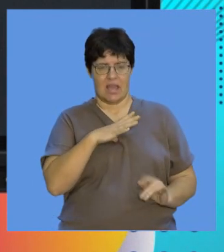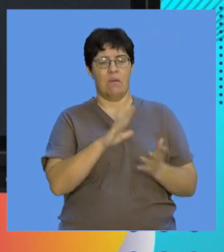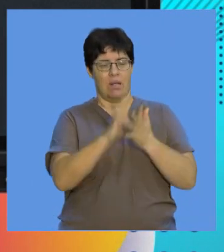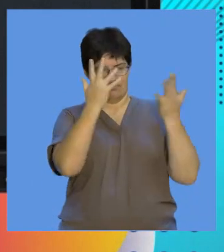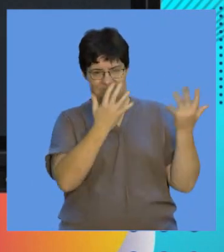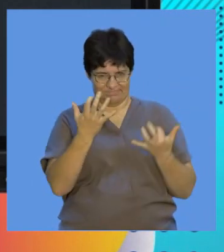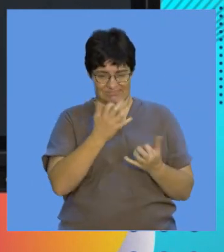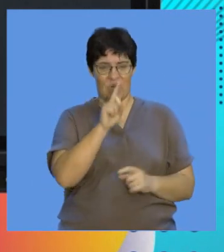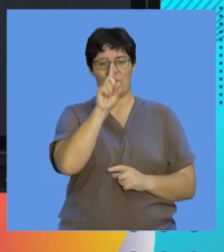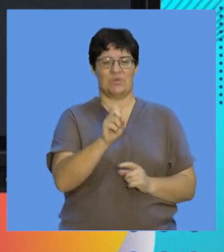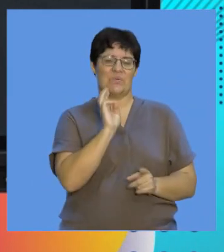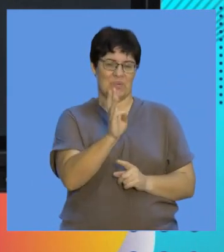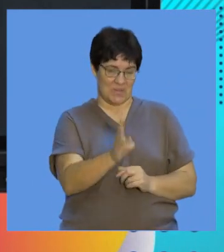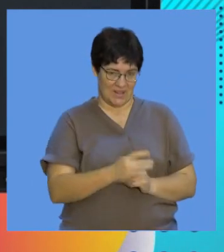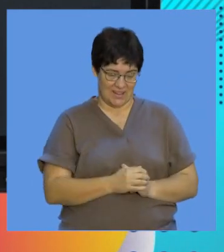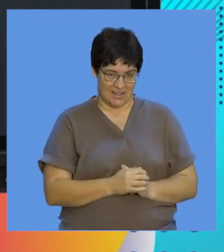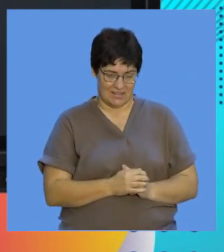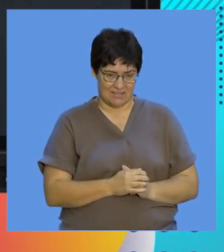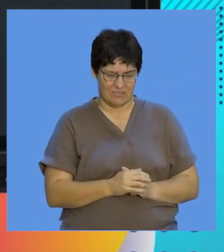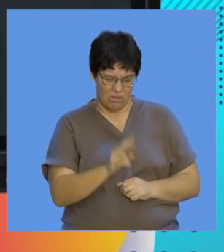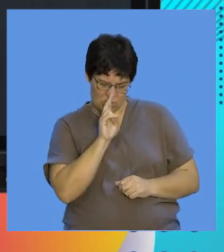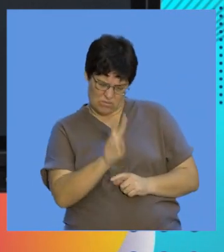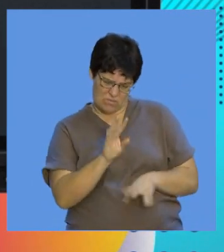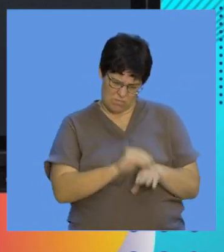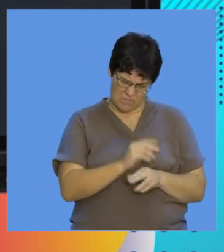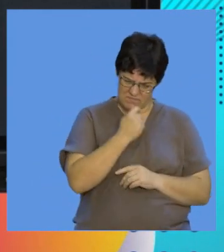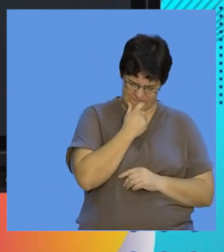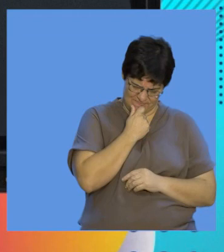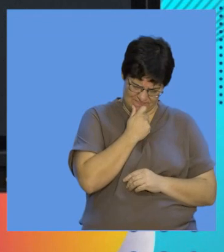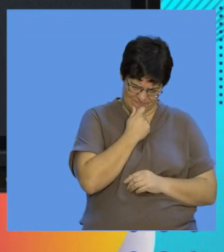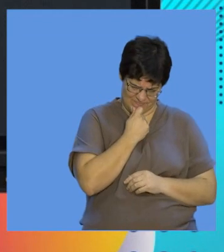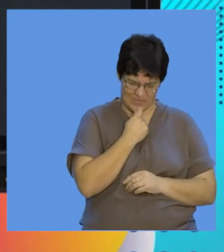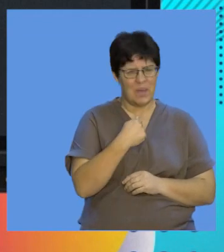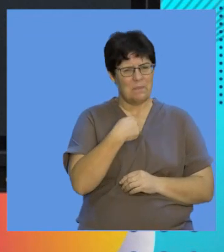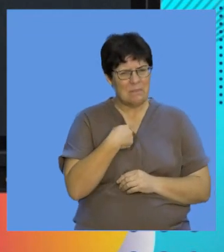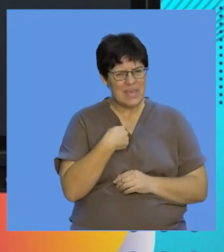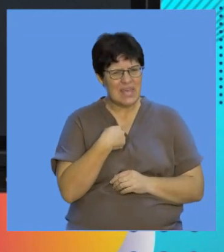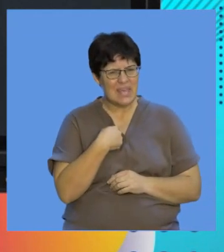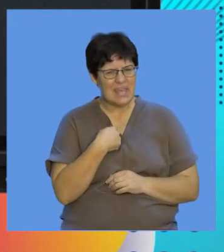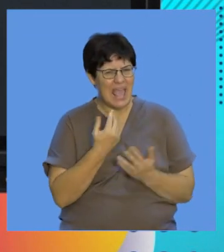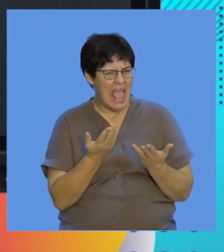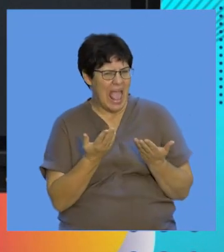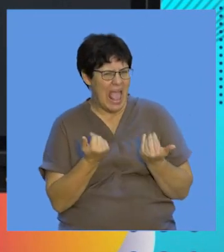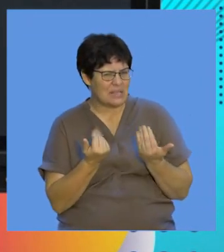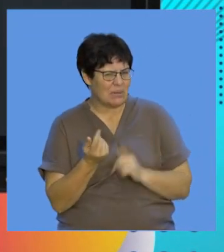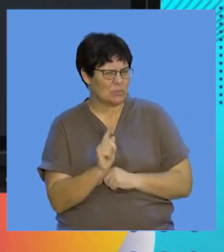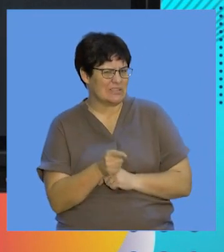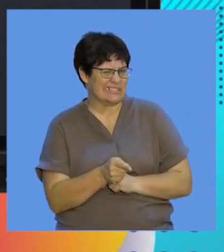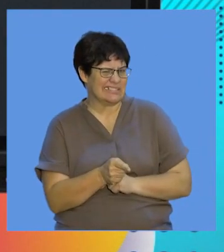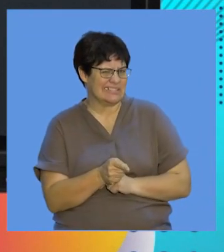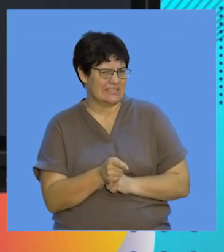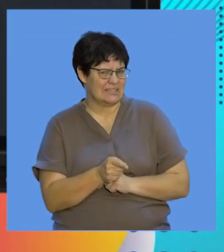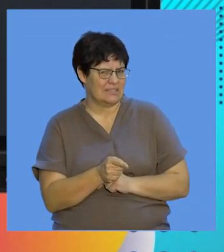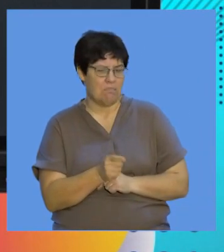out in the question. But I'm looking at the problem and going, what do I expect in